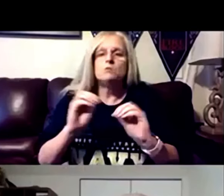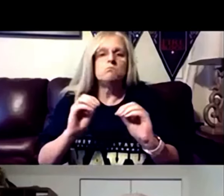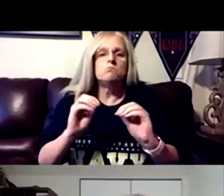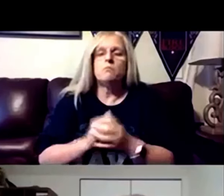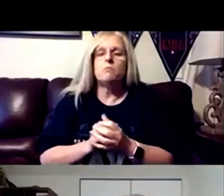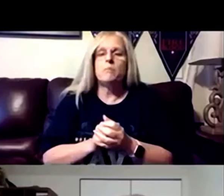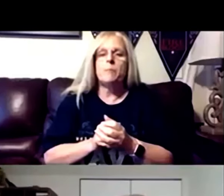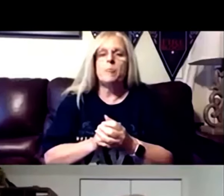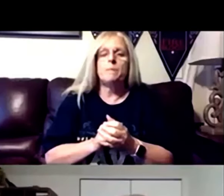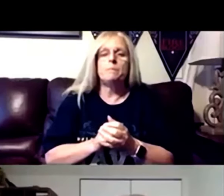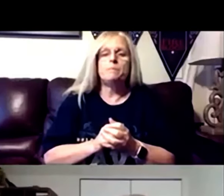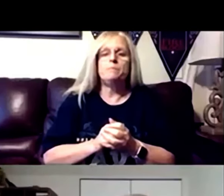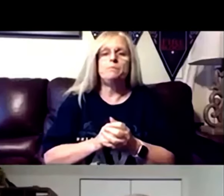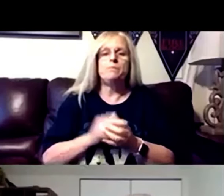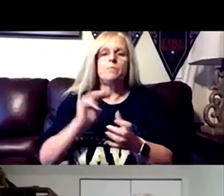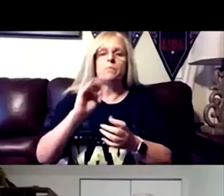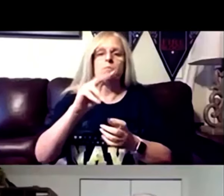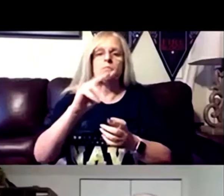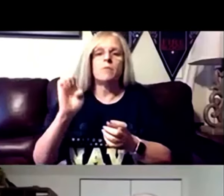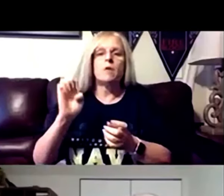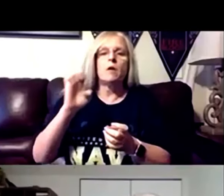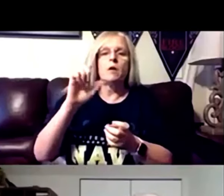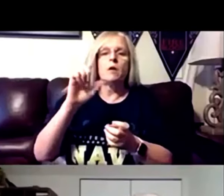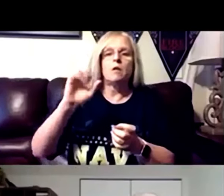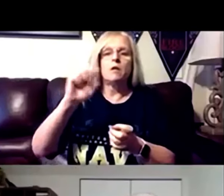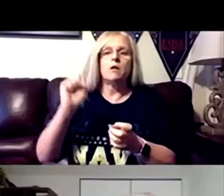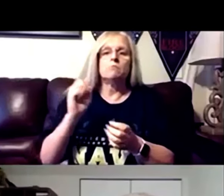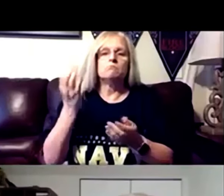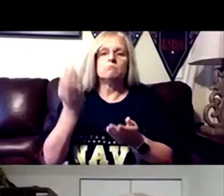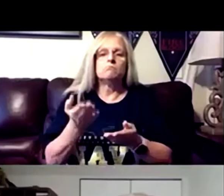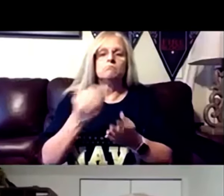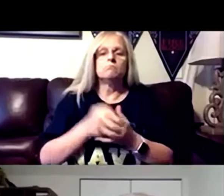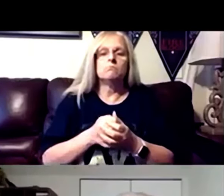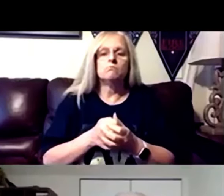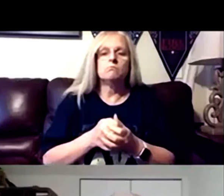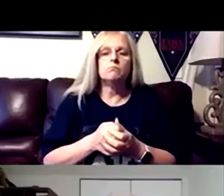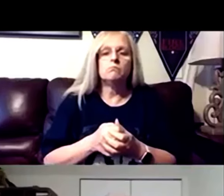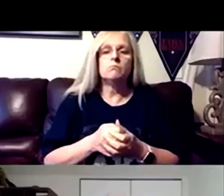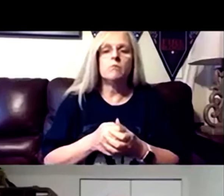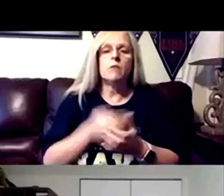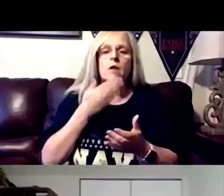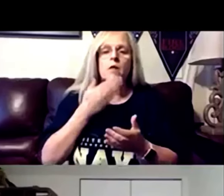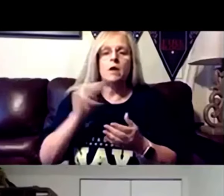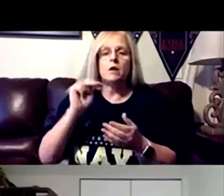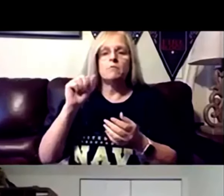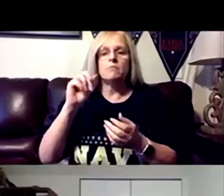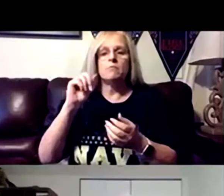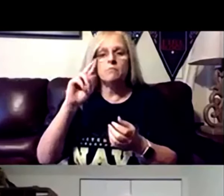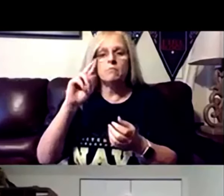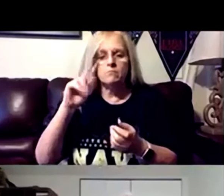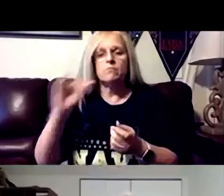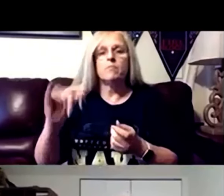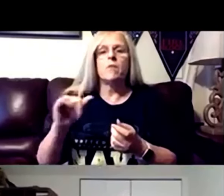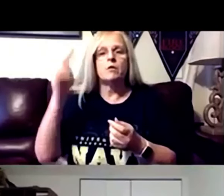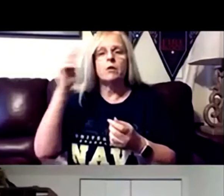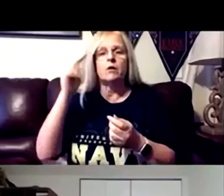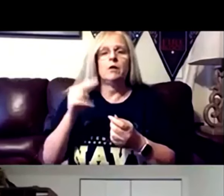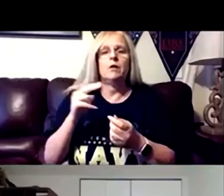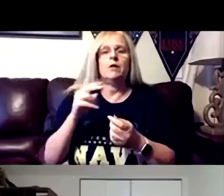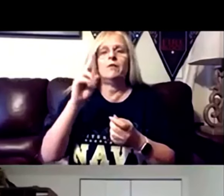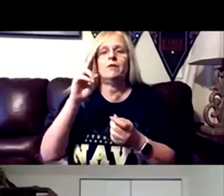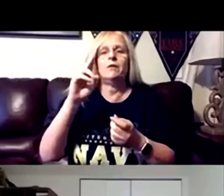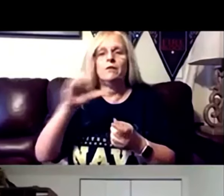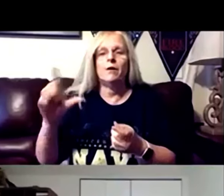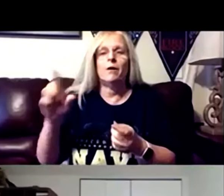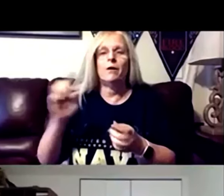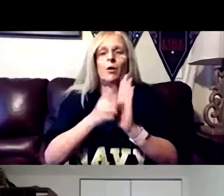necessary. Mike Ellis, it's over to you, buddy. Yeah, no, thanks, Marty. Never a dull moment. Always something